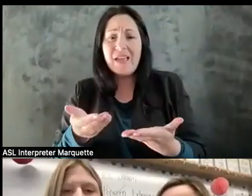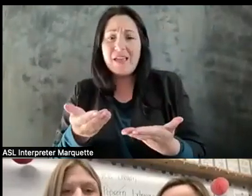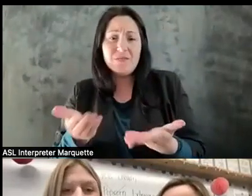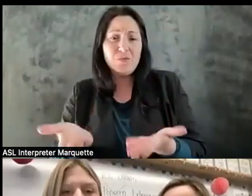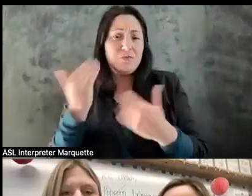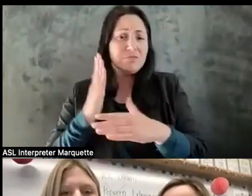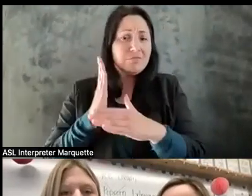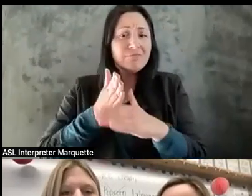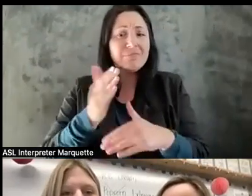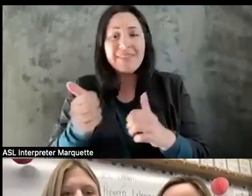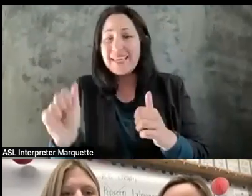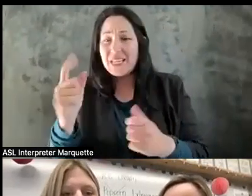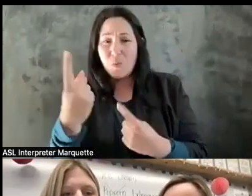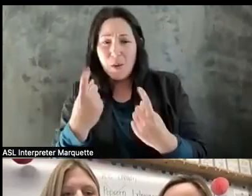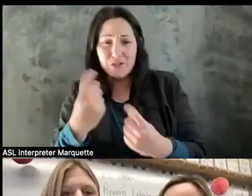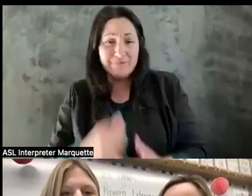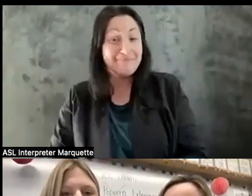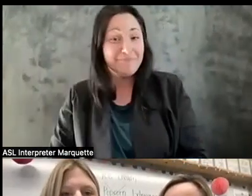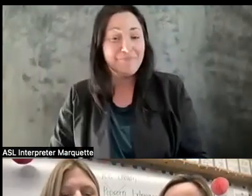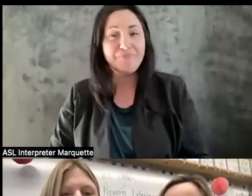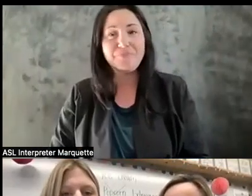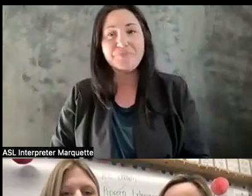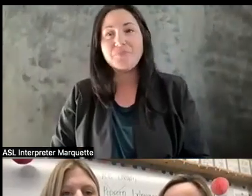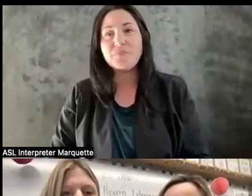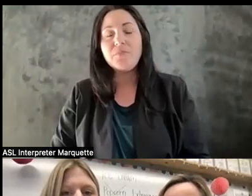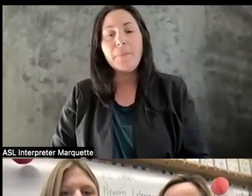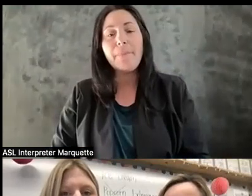question is important. I do want to also share, we'll